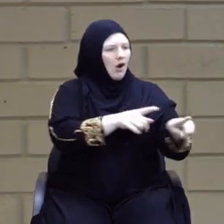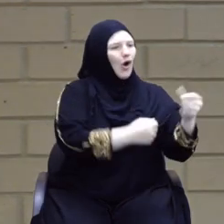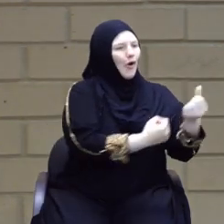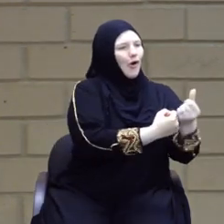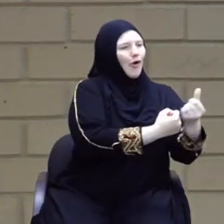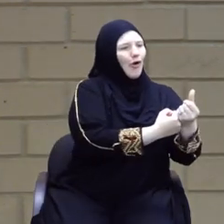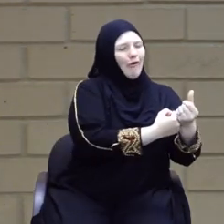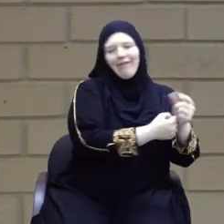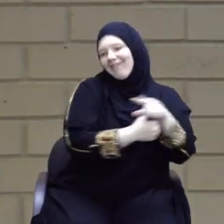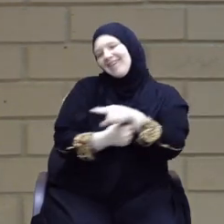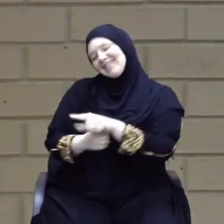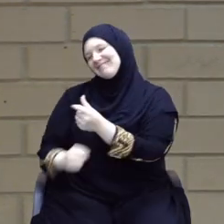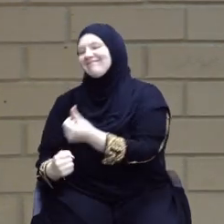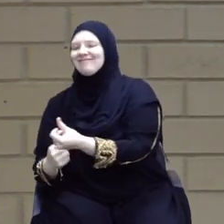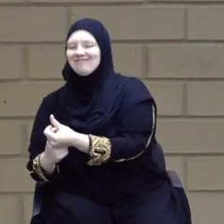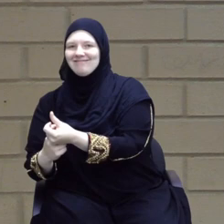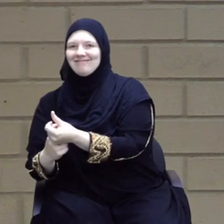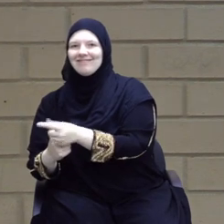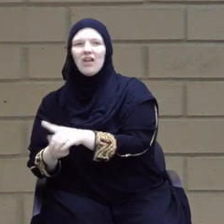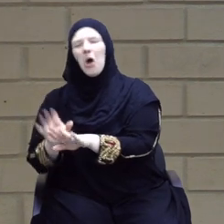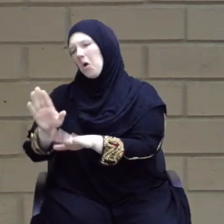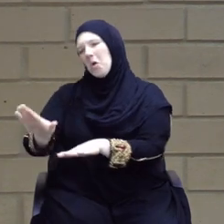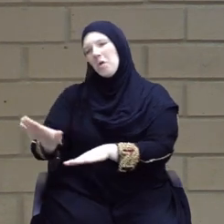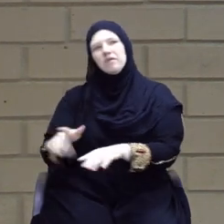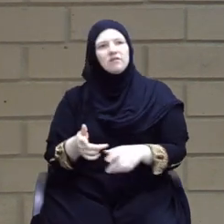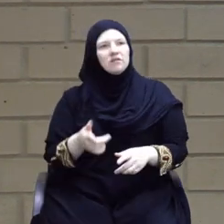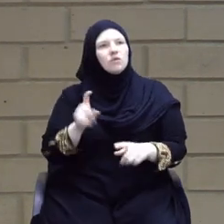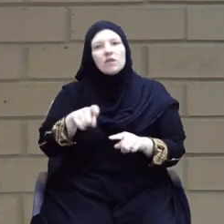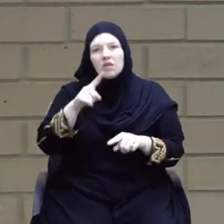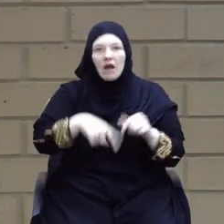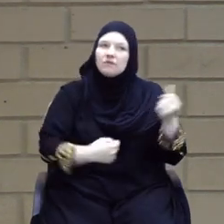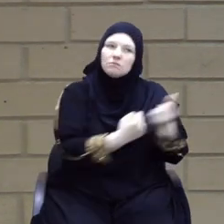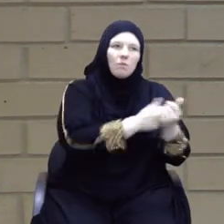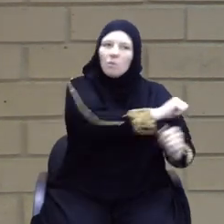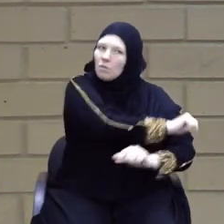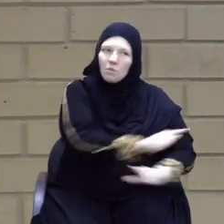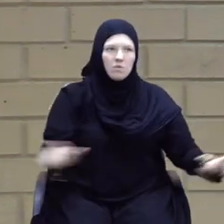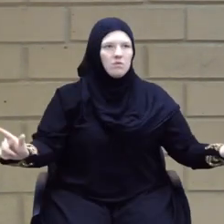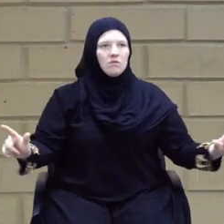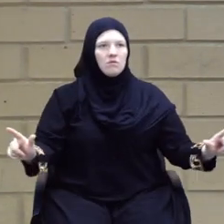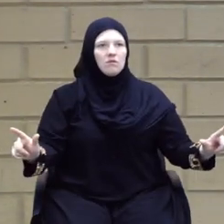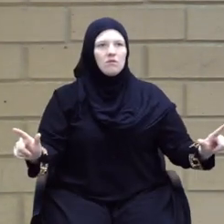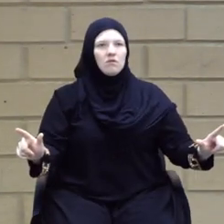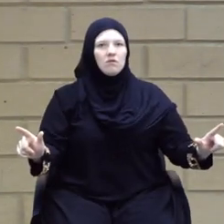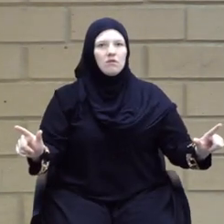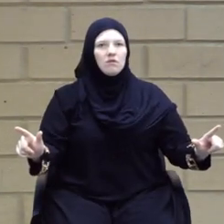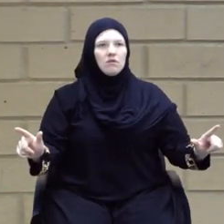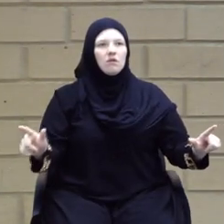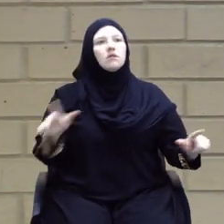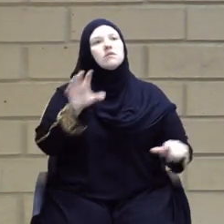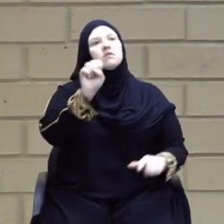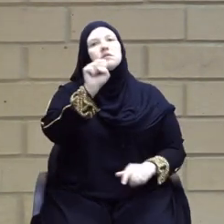their honor and their blood. No one is caring about Muslims in Somalia dying from